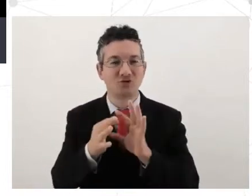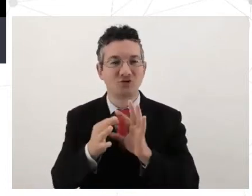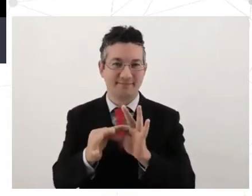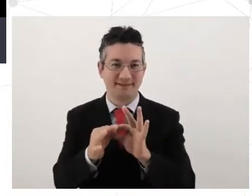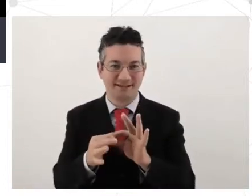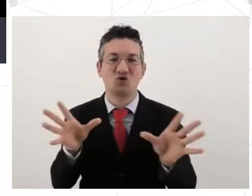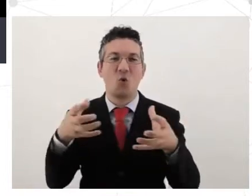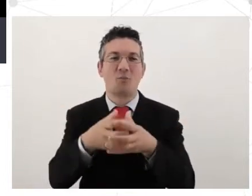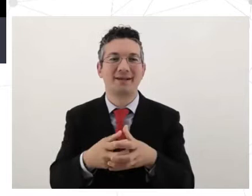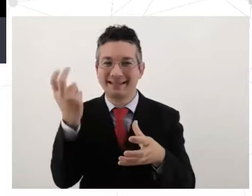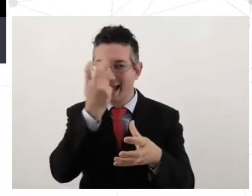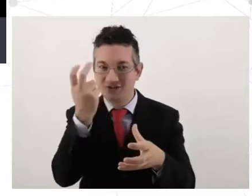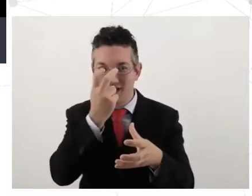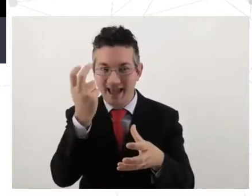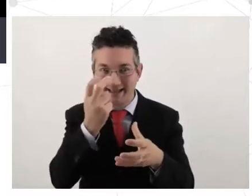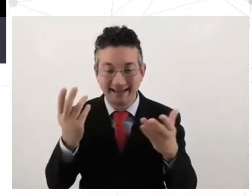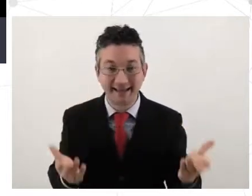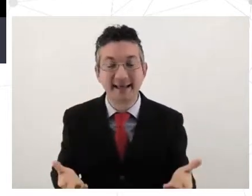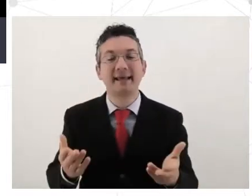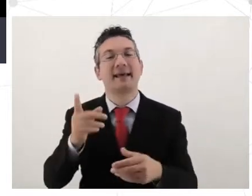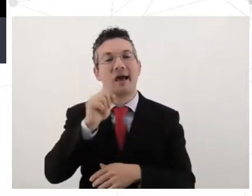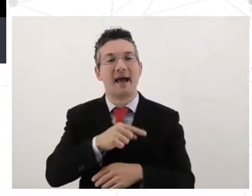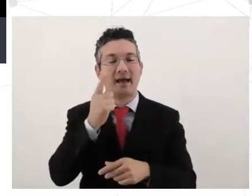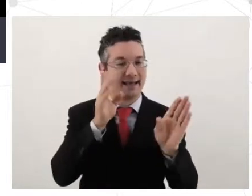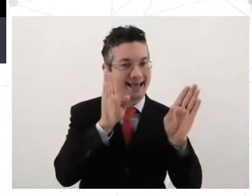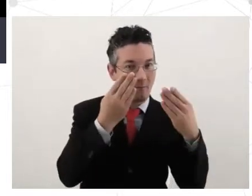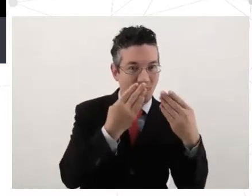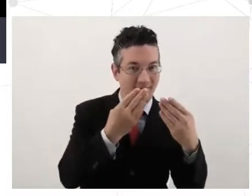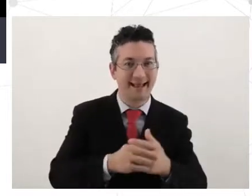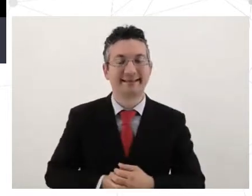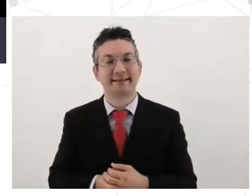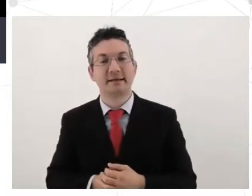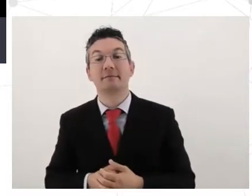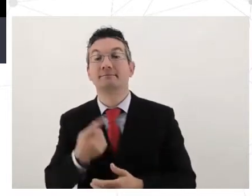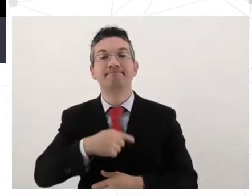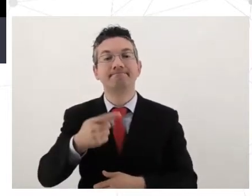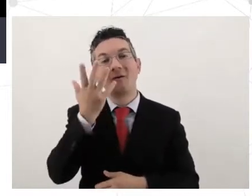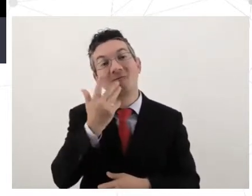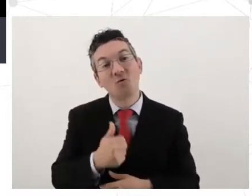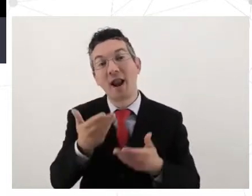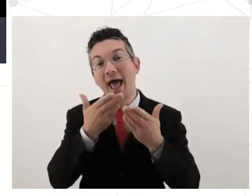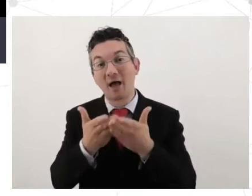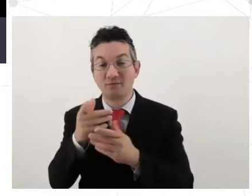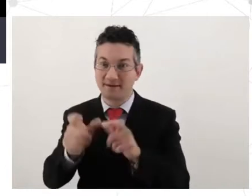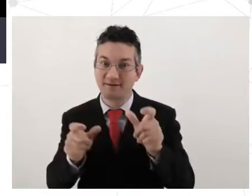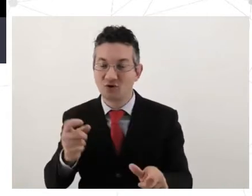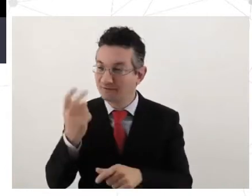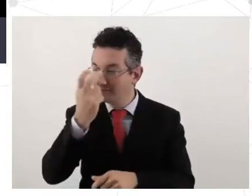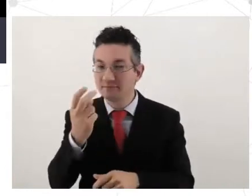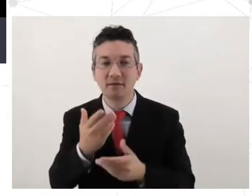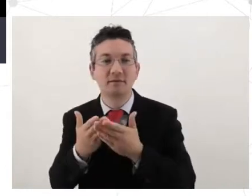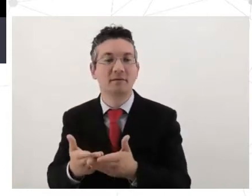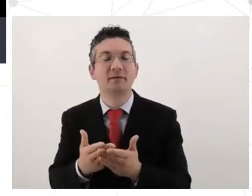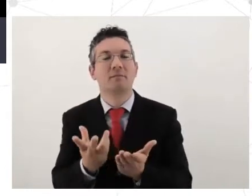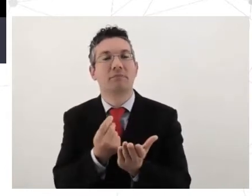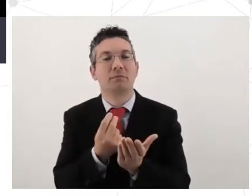the beacon, I see a new feature called Essential Services. This will let me browse businesses and services